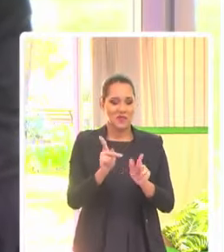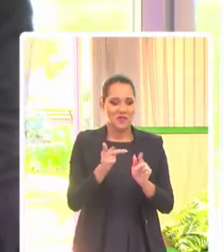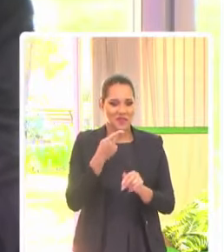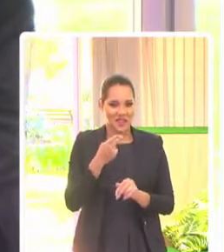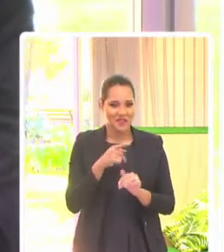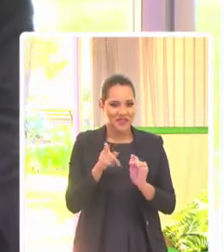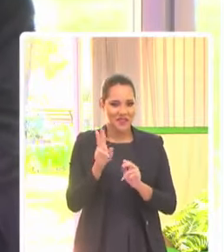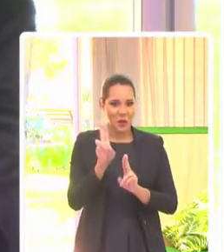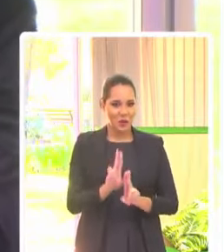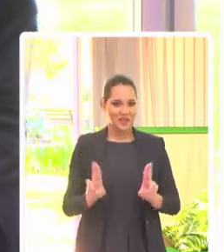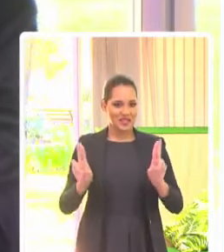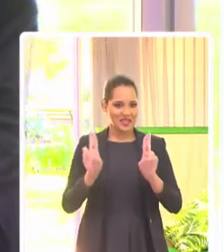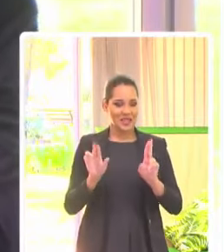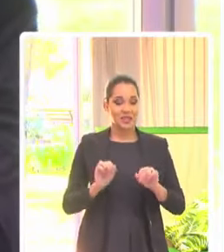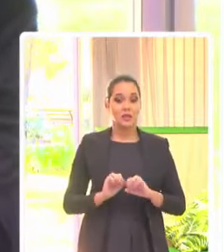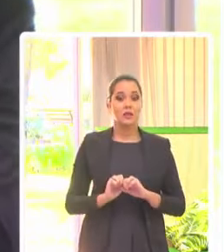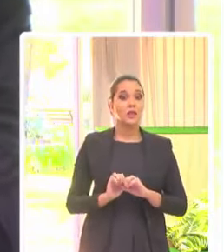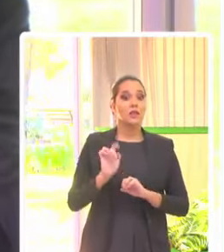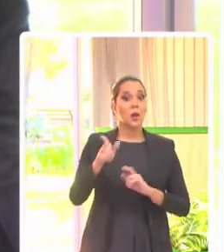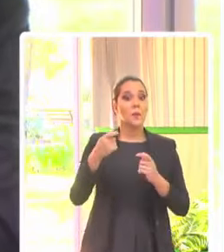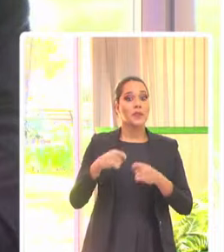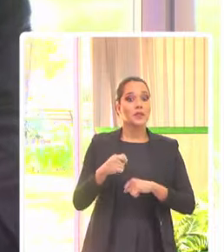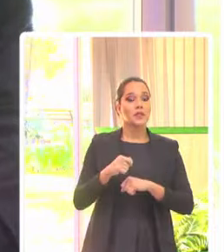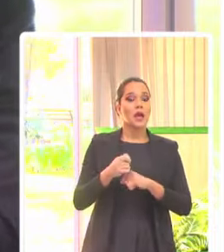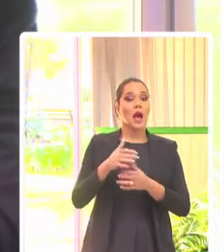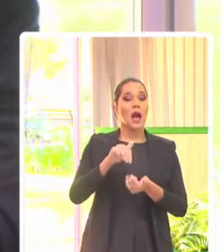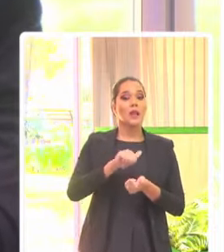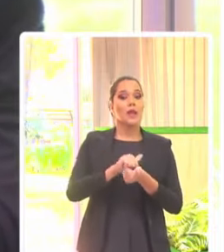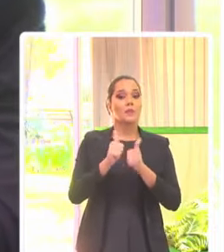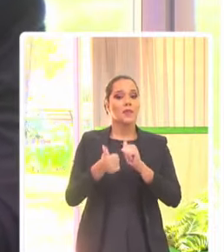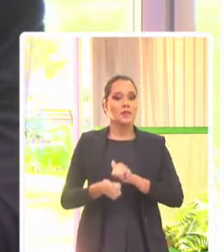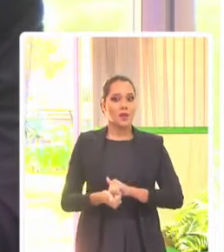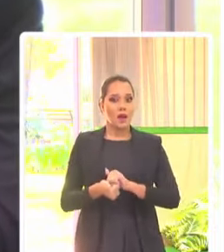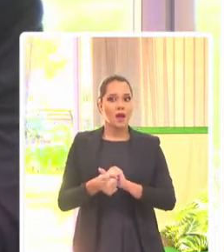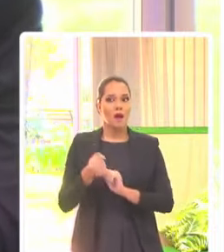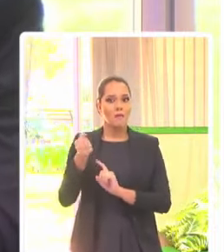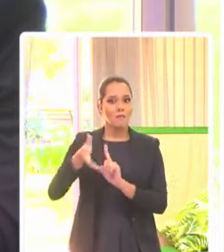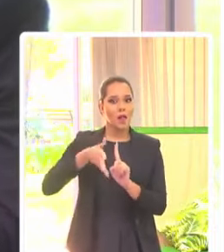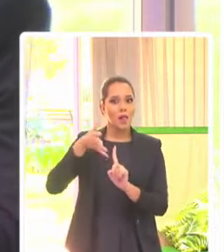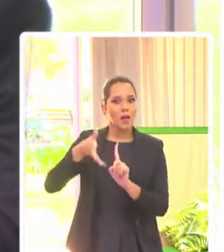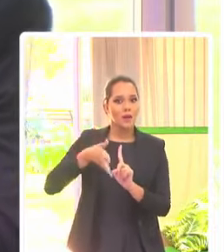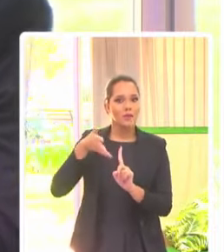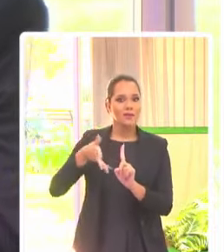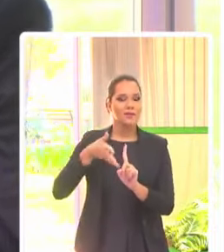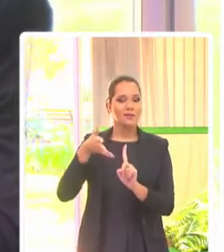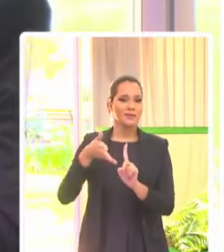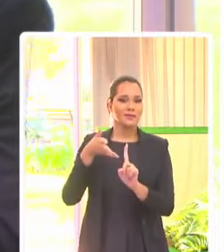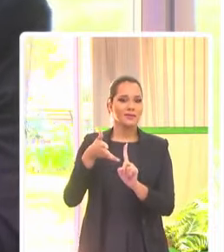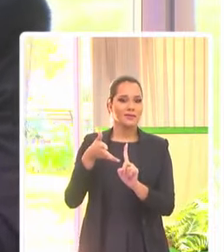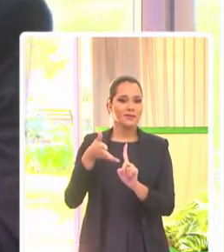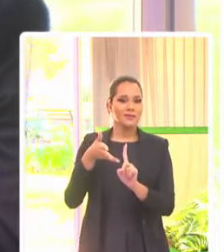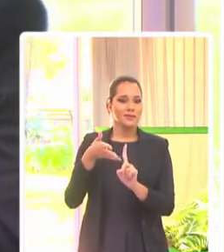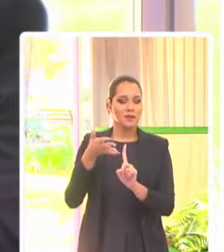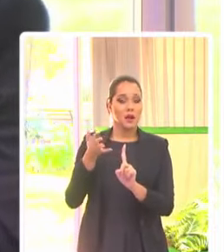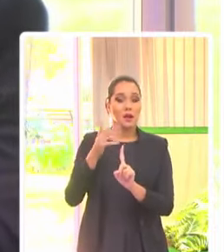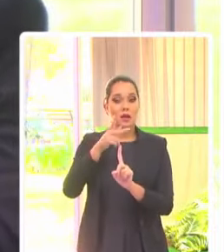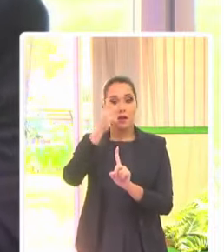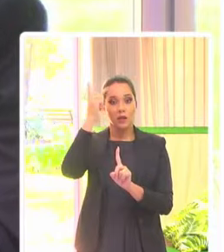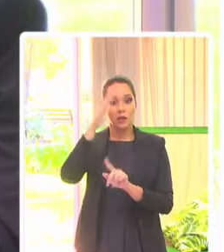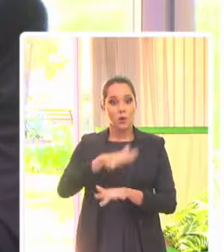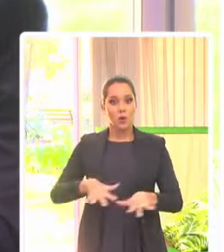your course or your lecture in a way that everyone gets something out